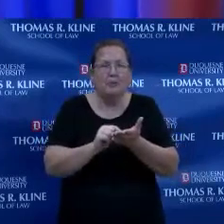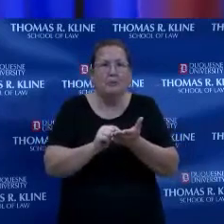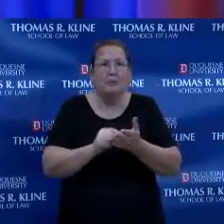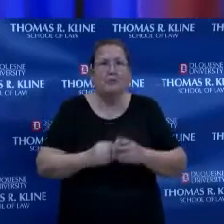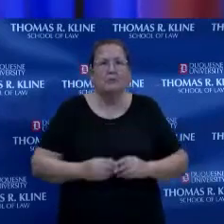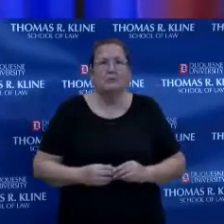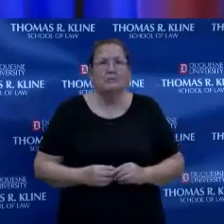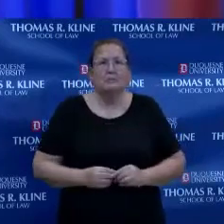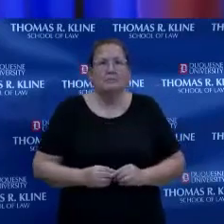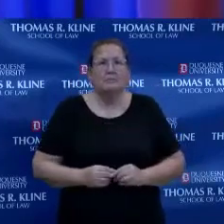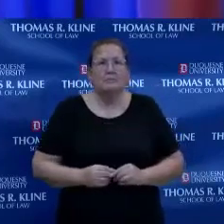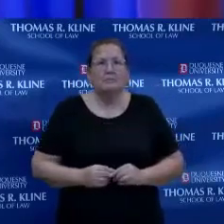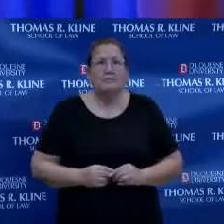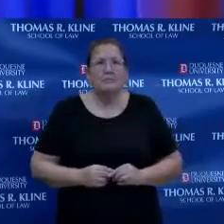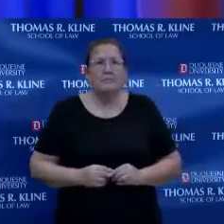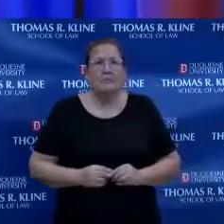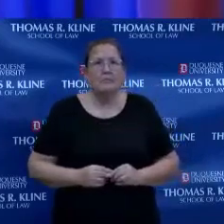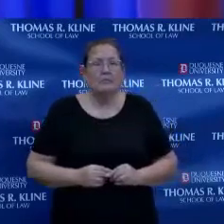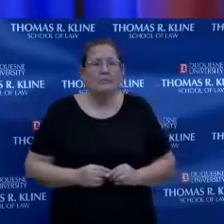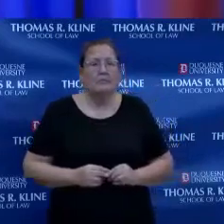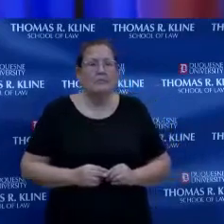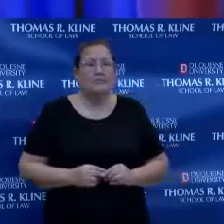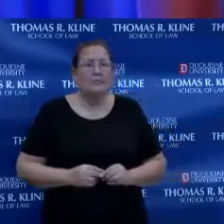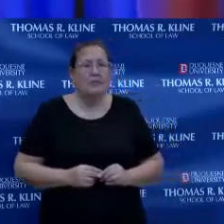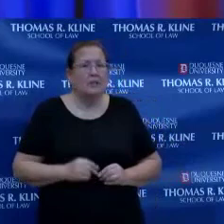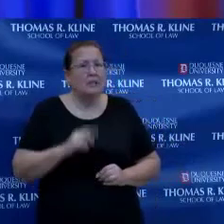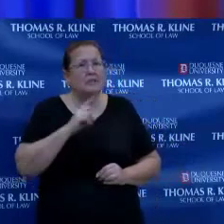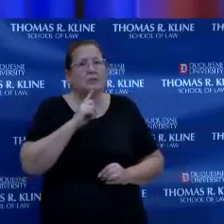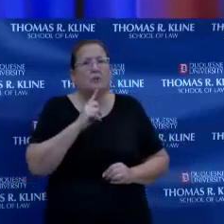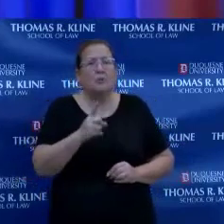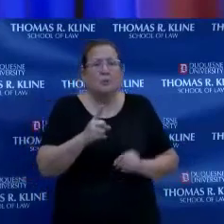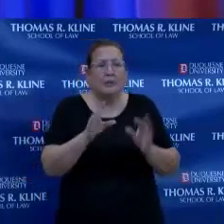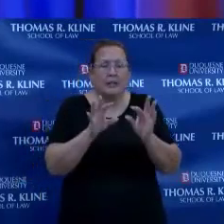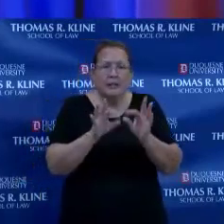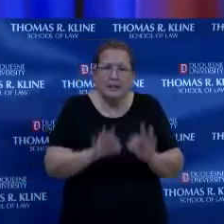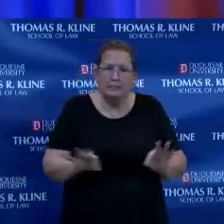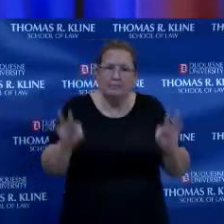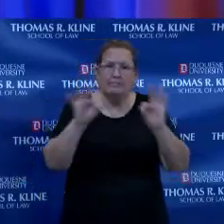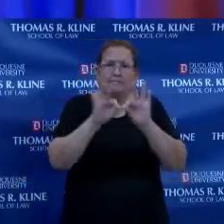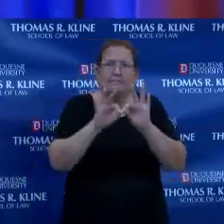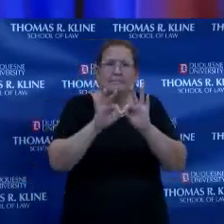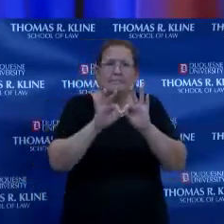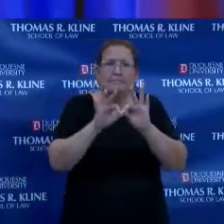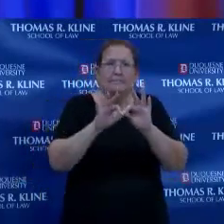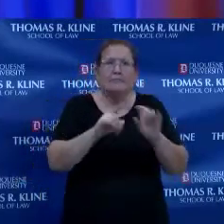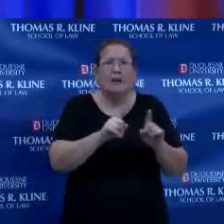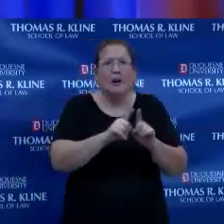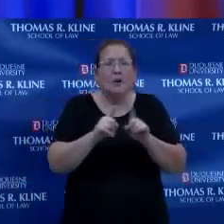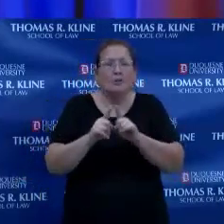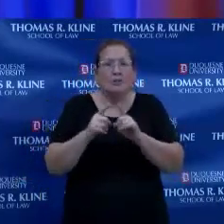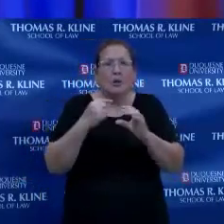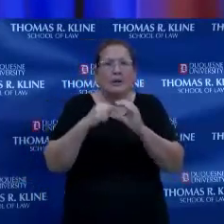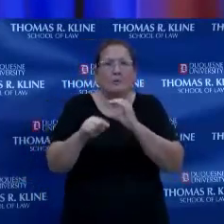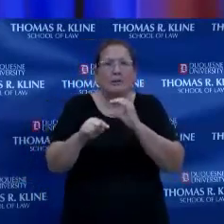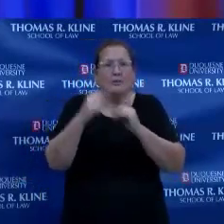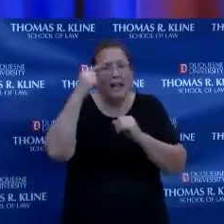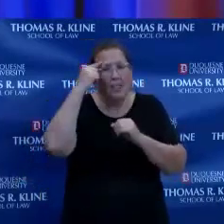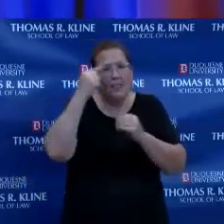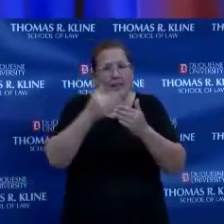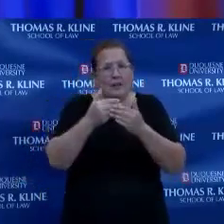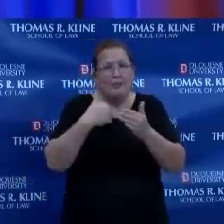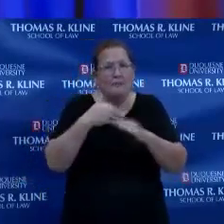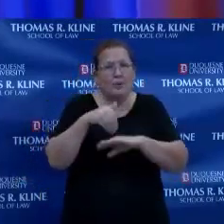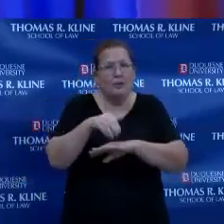website. It's fundamental. Second, with emails, think before you